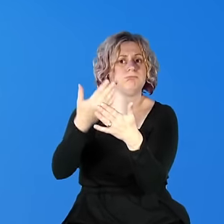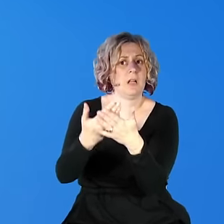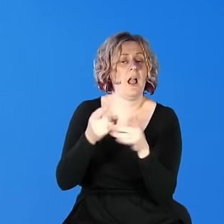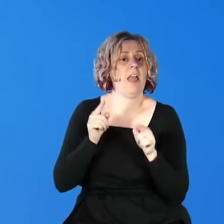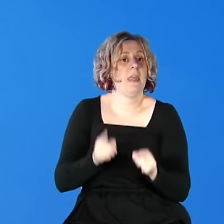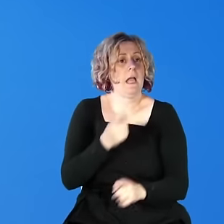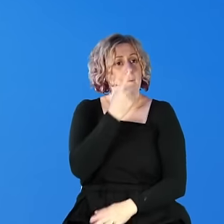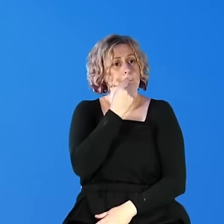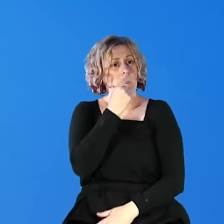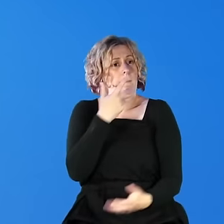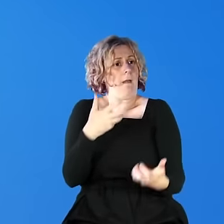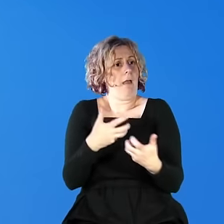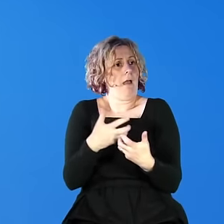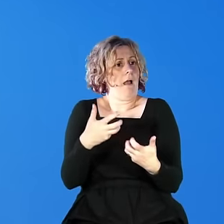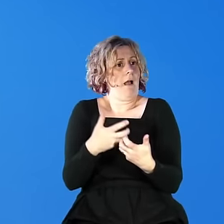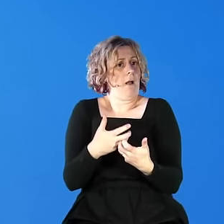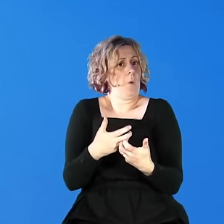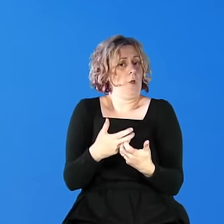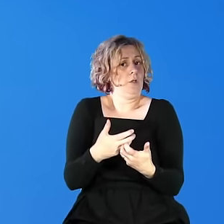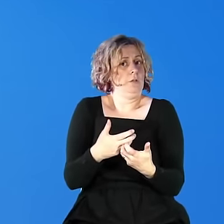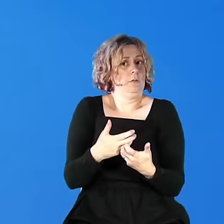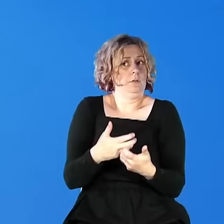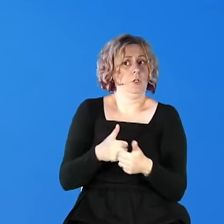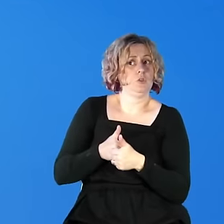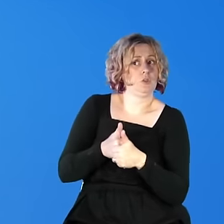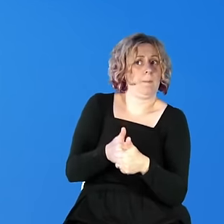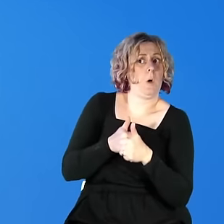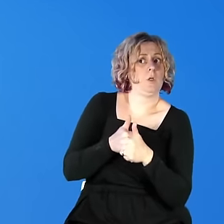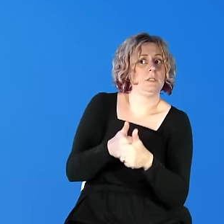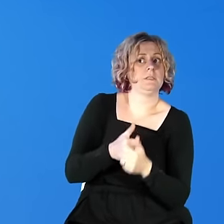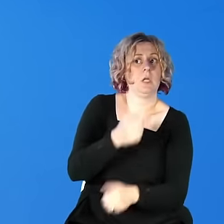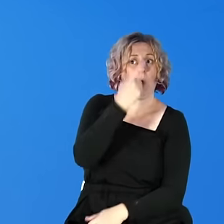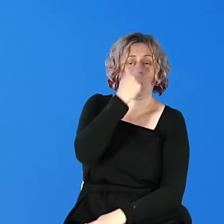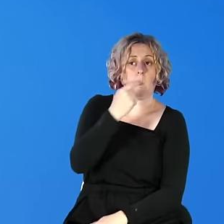supporters like you and me, who can both donate